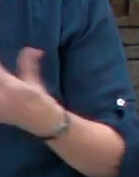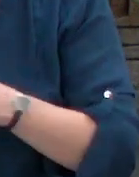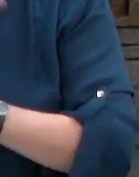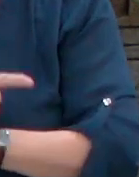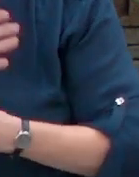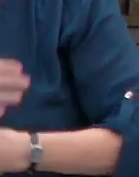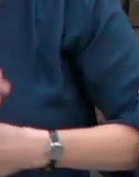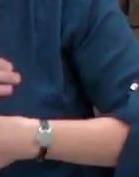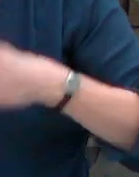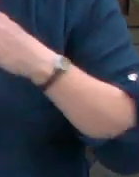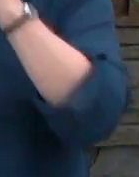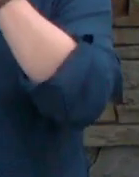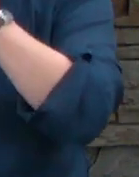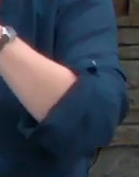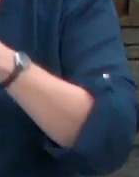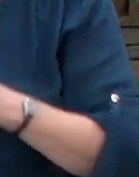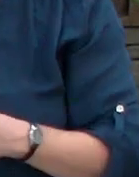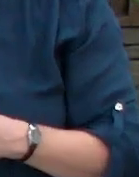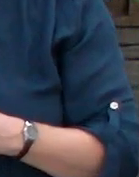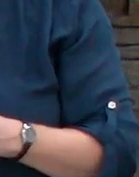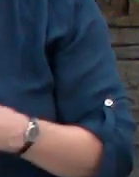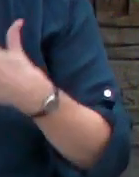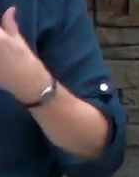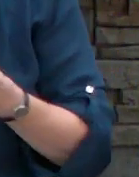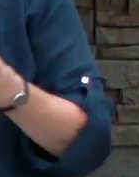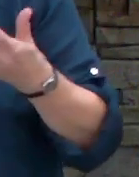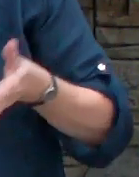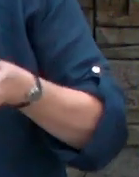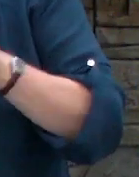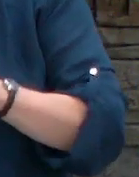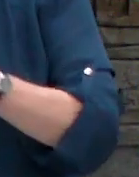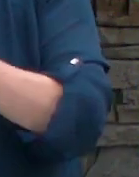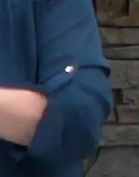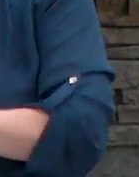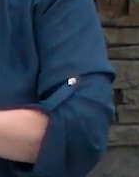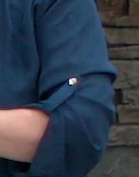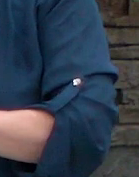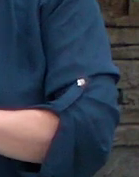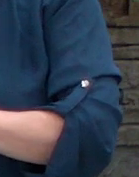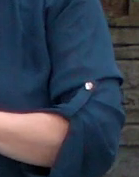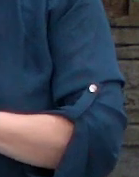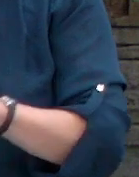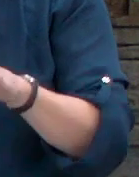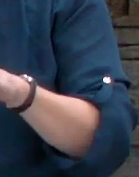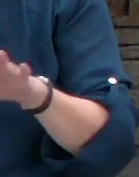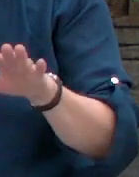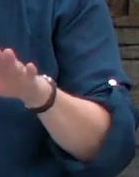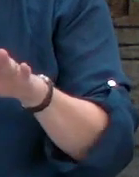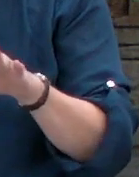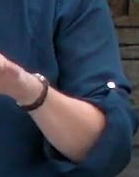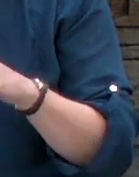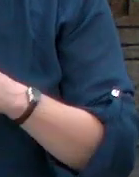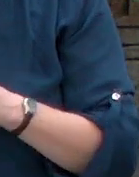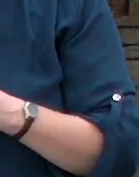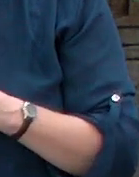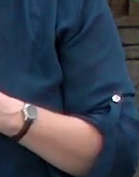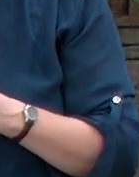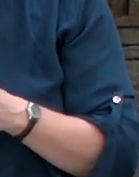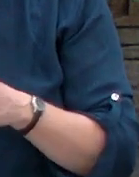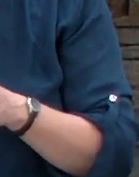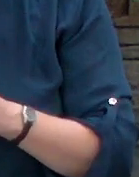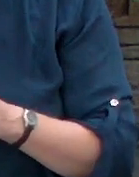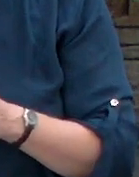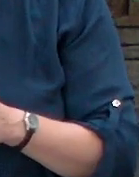been pleasing to you. Father, we have a few requests that we call on you for that have come our